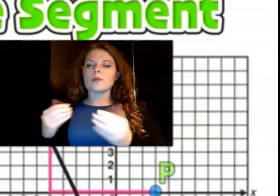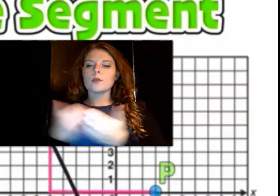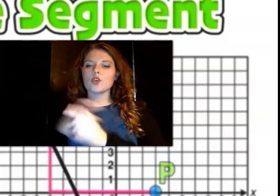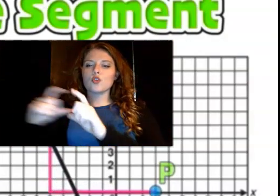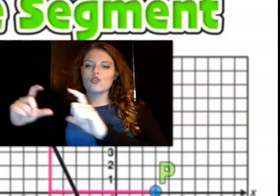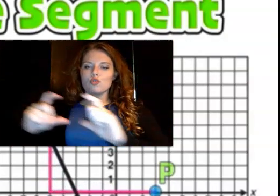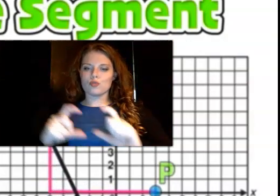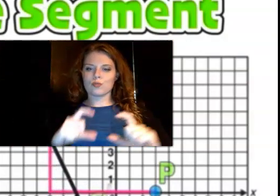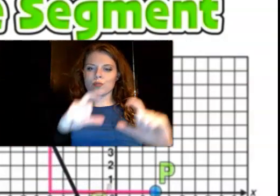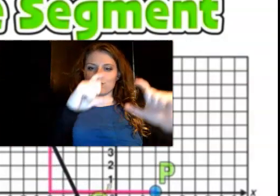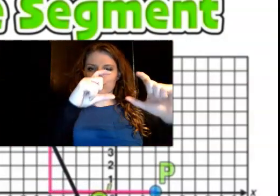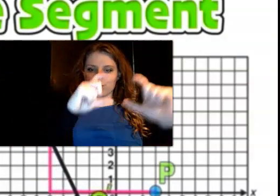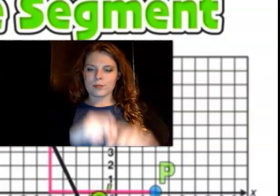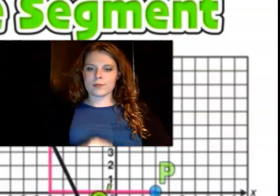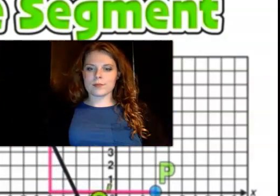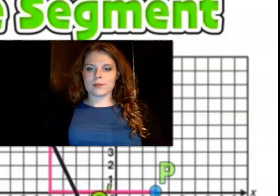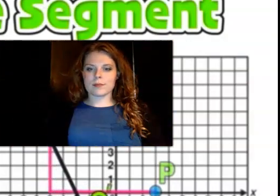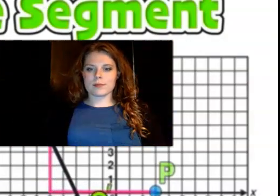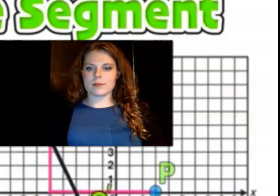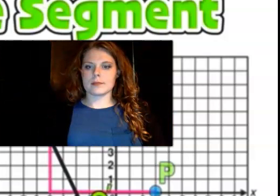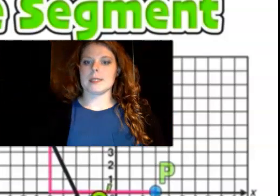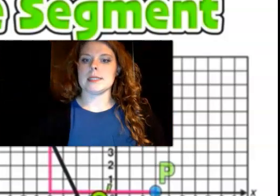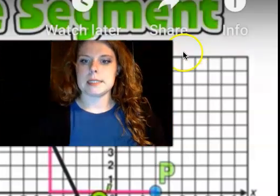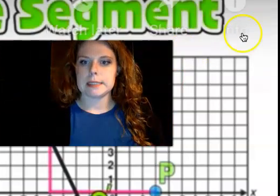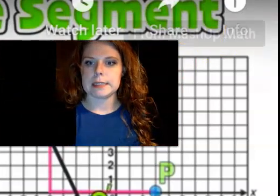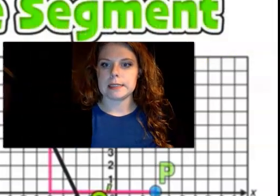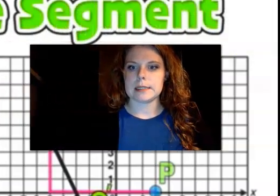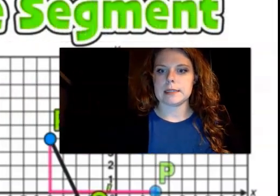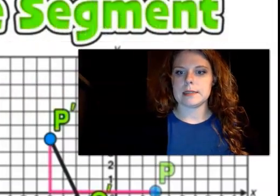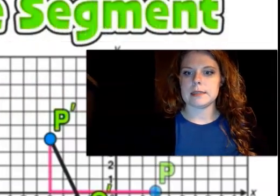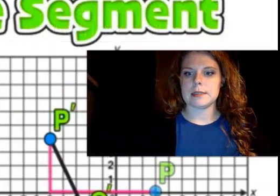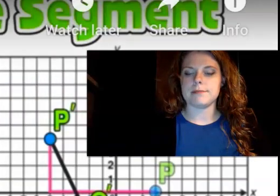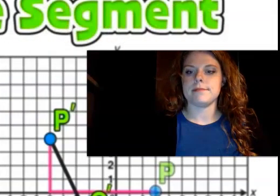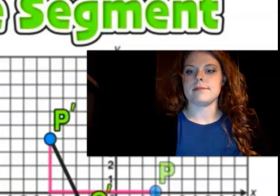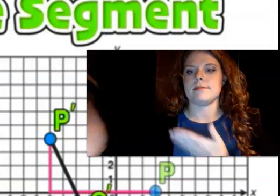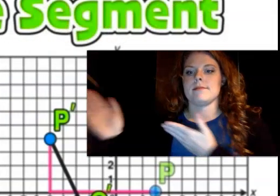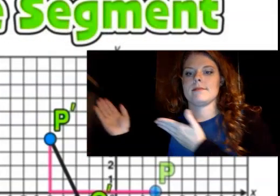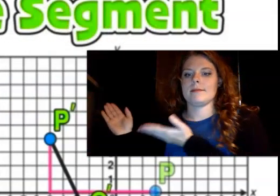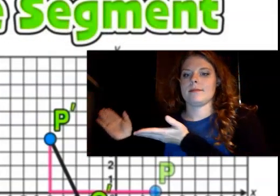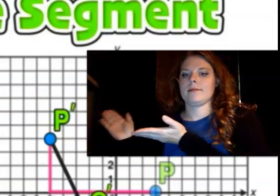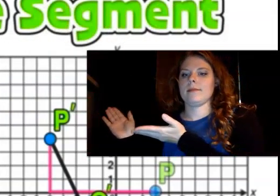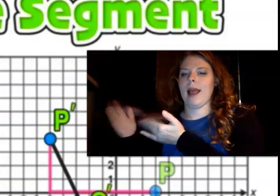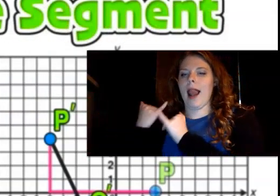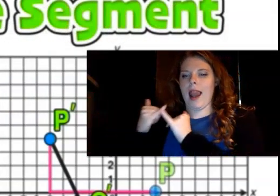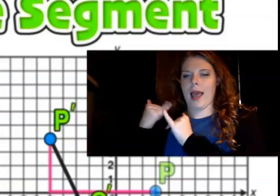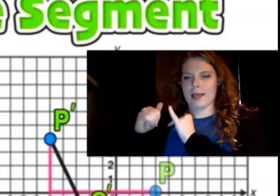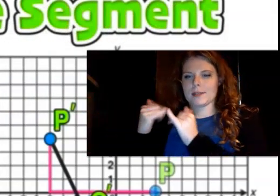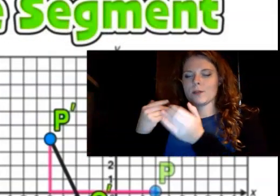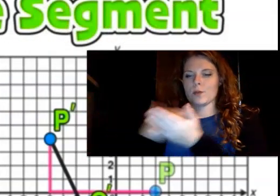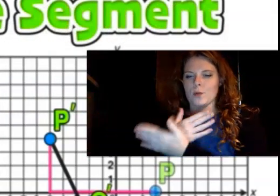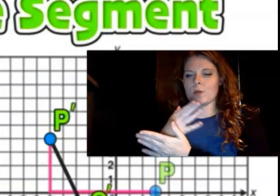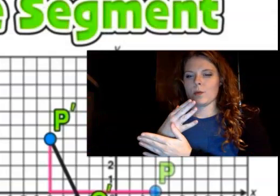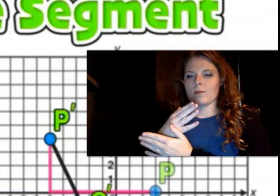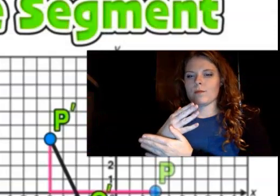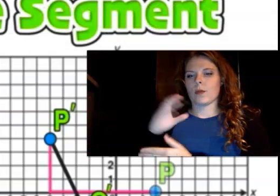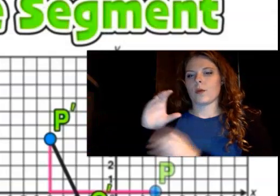location at P prime, Q prime. Finally, we can verify our final coordinates by finding the first x value, 3